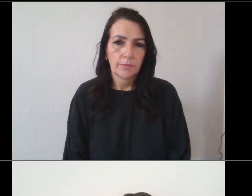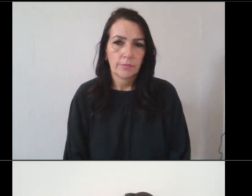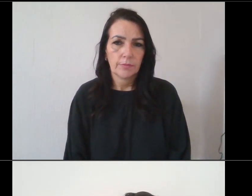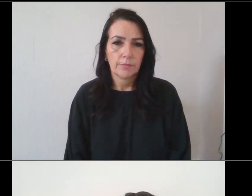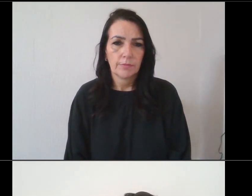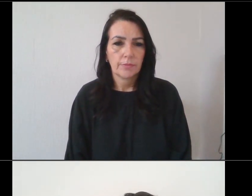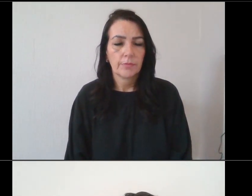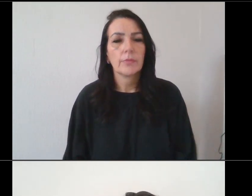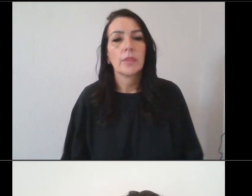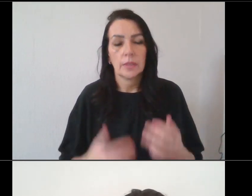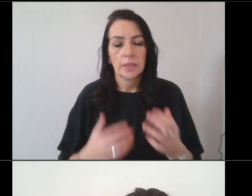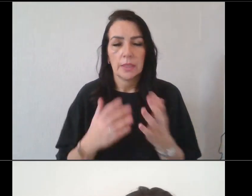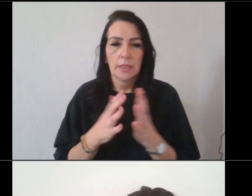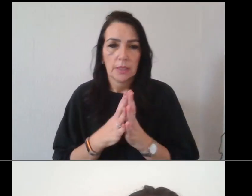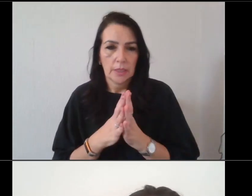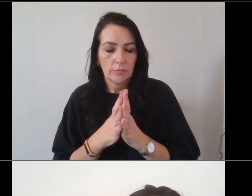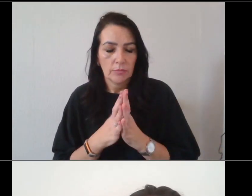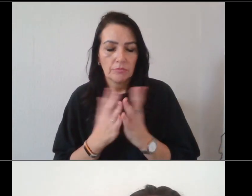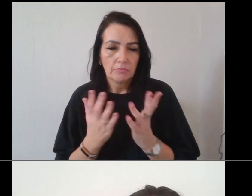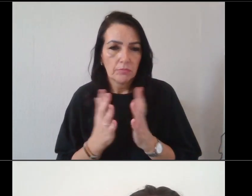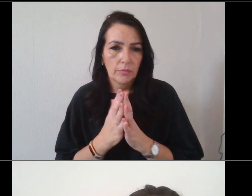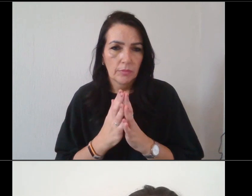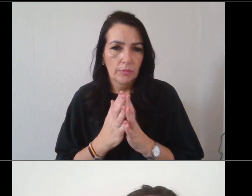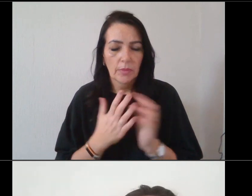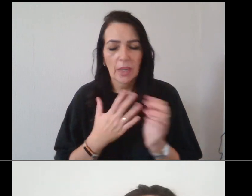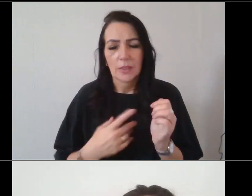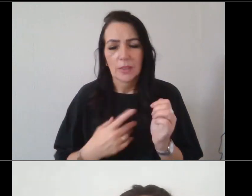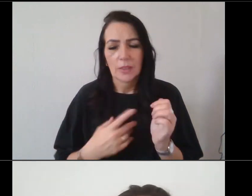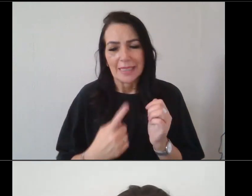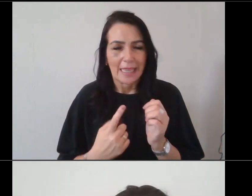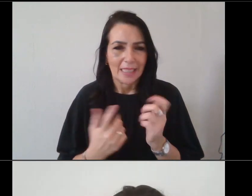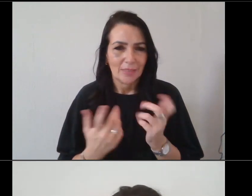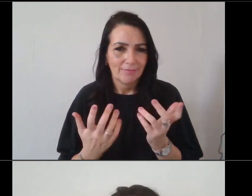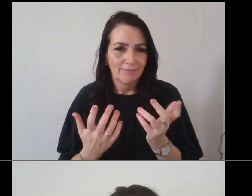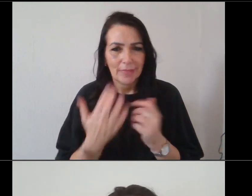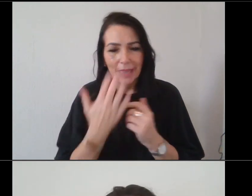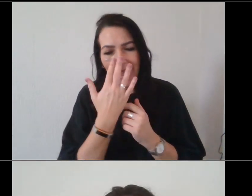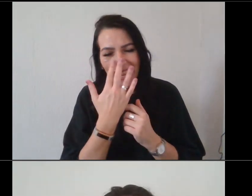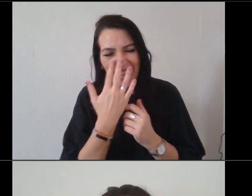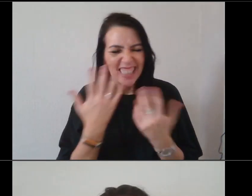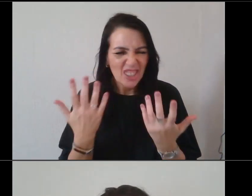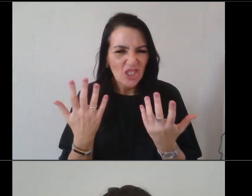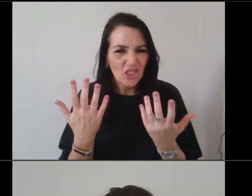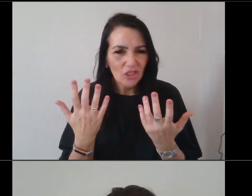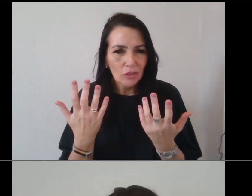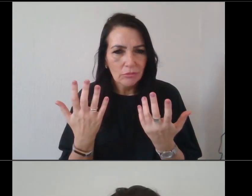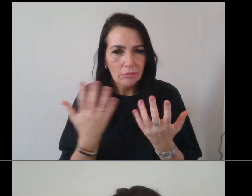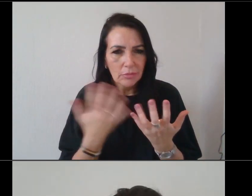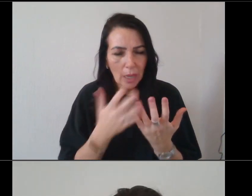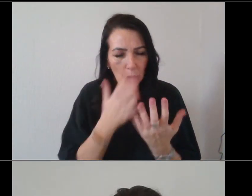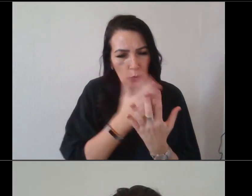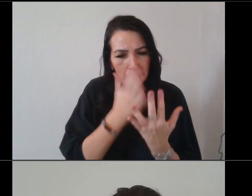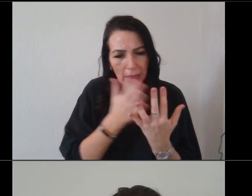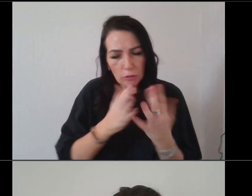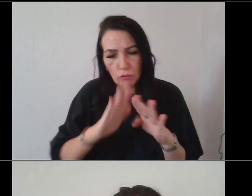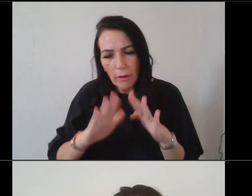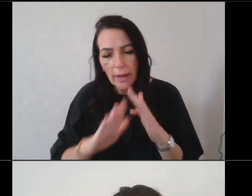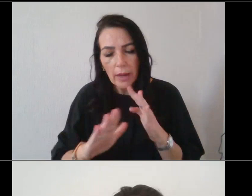Yeah. So I mean, I wouldn't want to say necessarily by age, like how you want to kind of split up your training, but